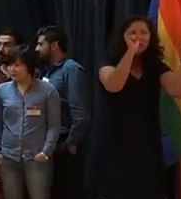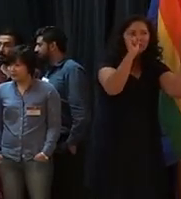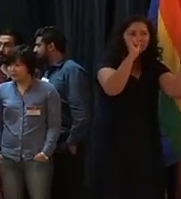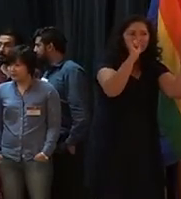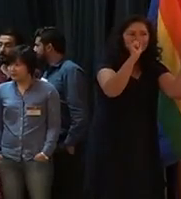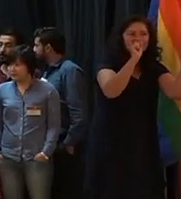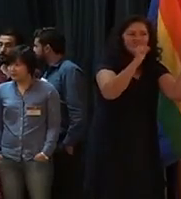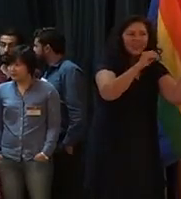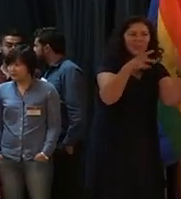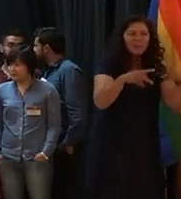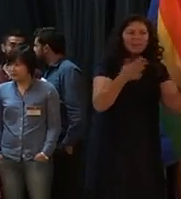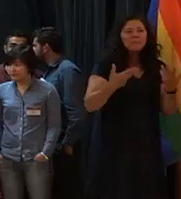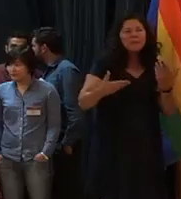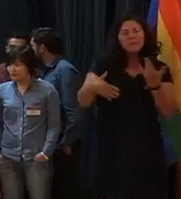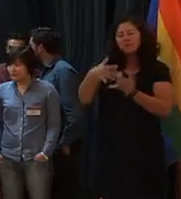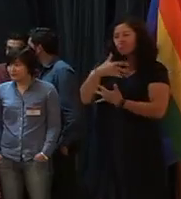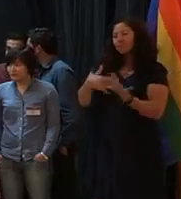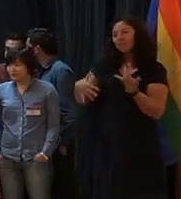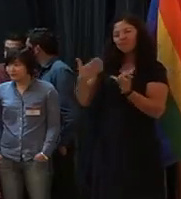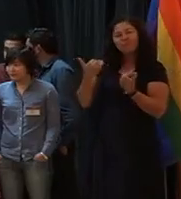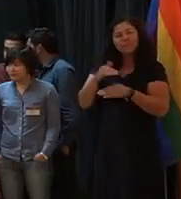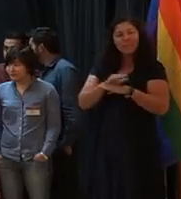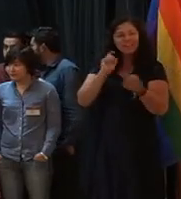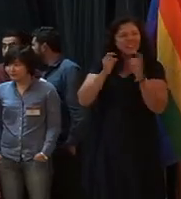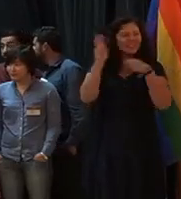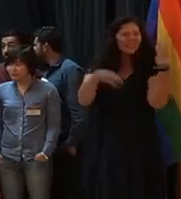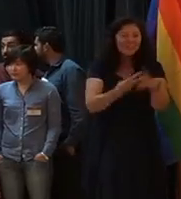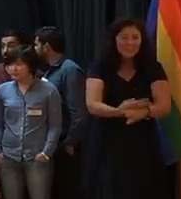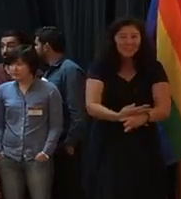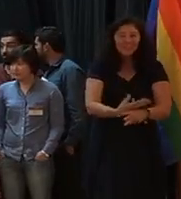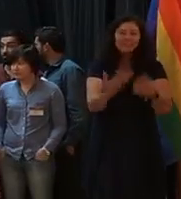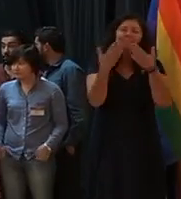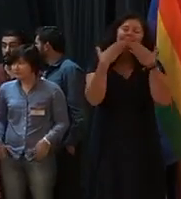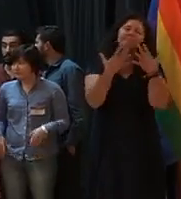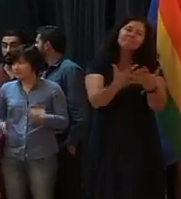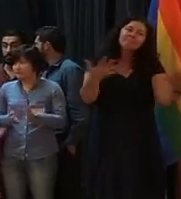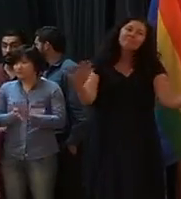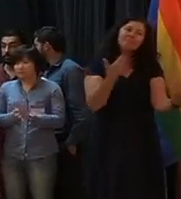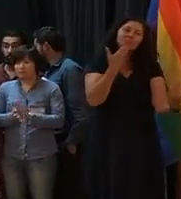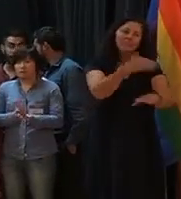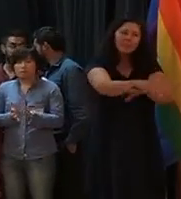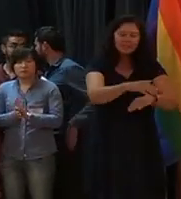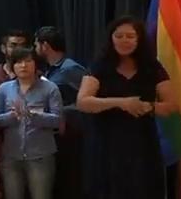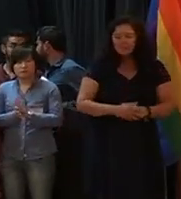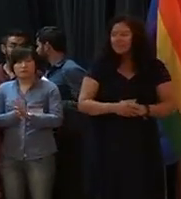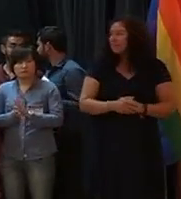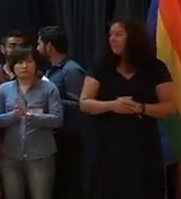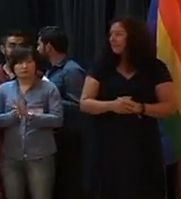then maybe you mixing and mingling tonight can change the world. Thank you so much, and good night.